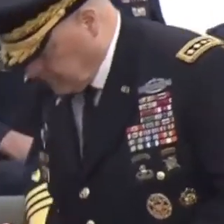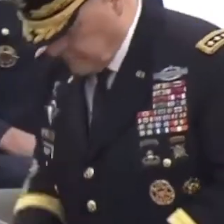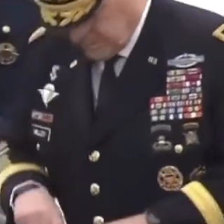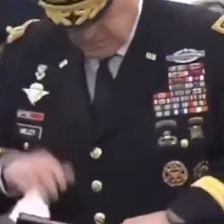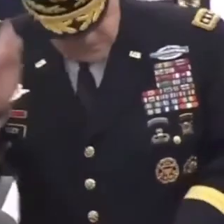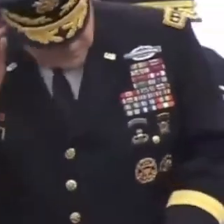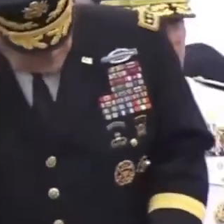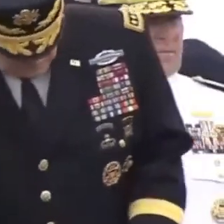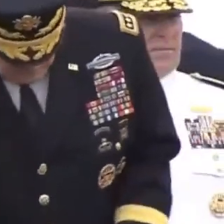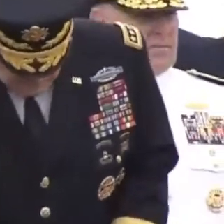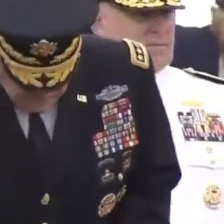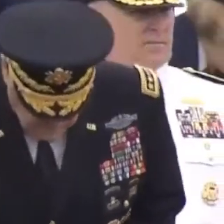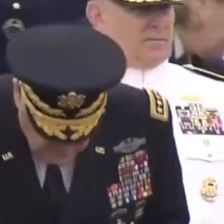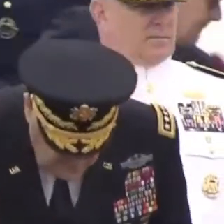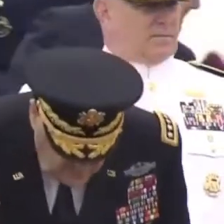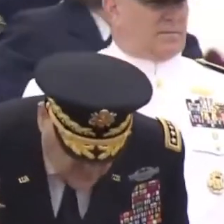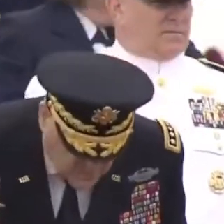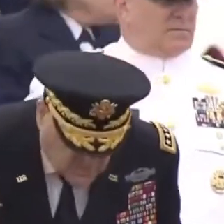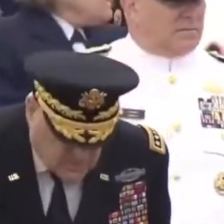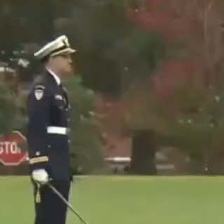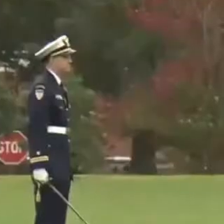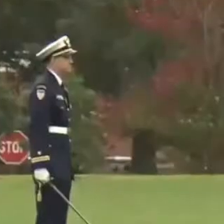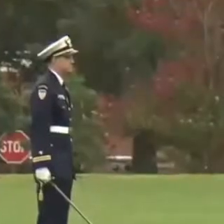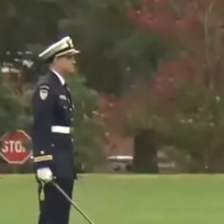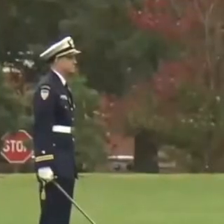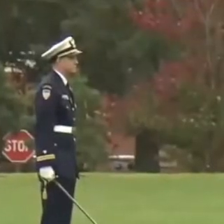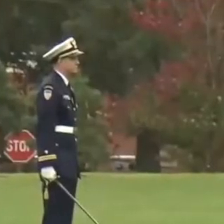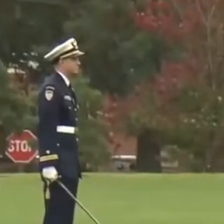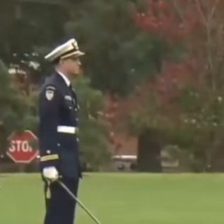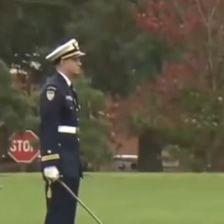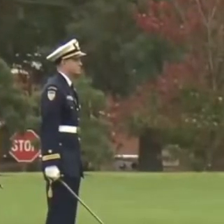Snap. Stop. Place.